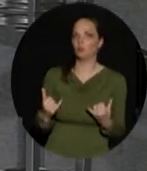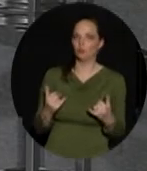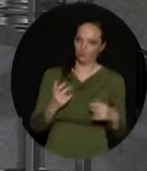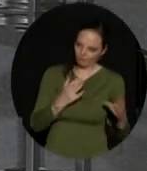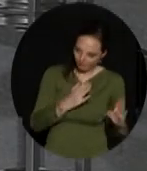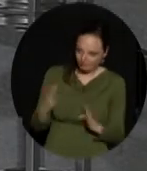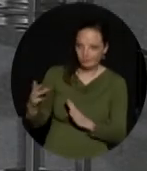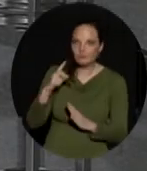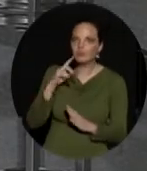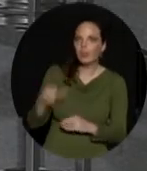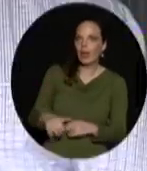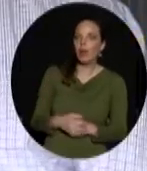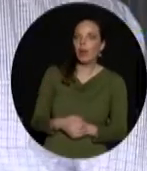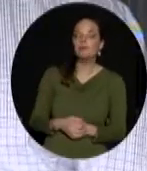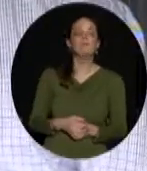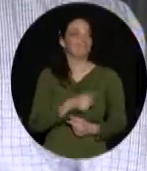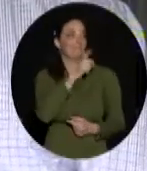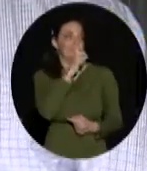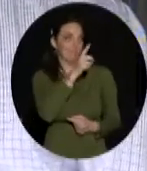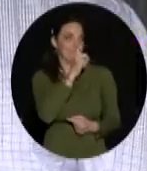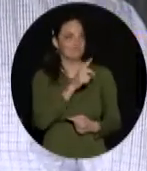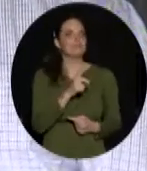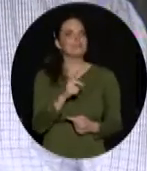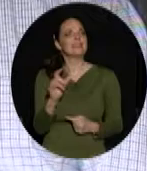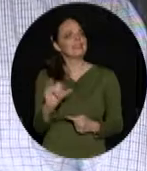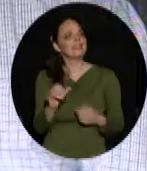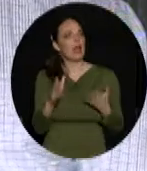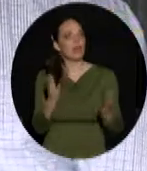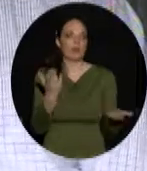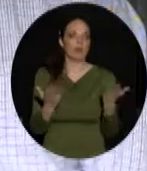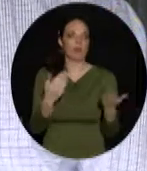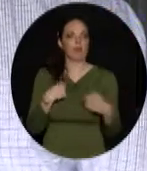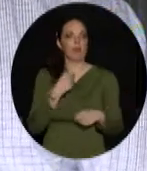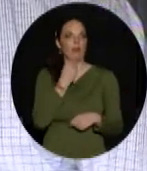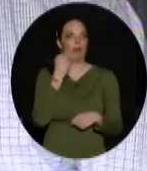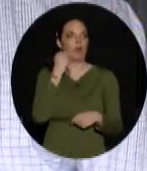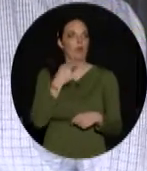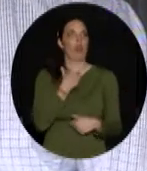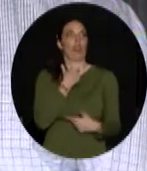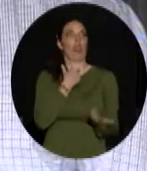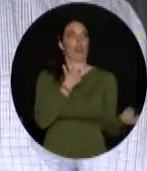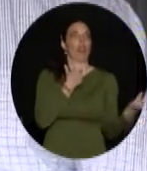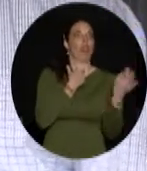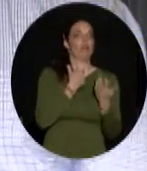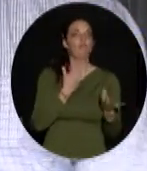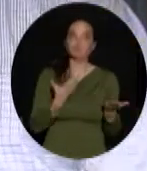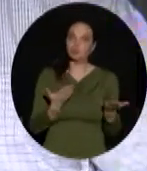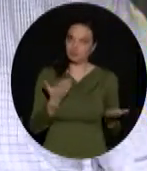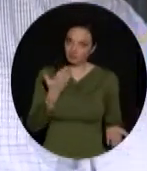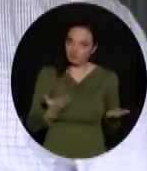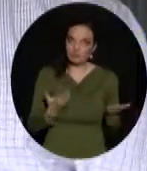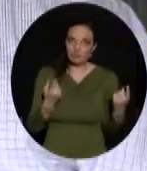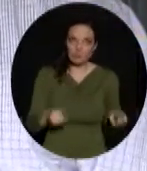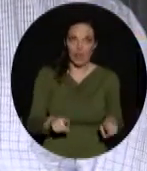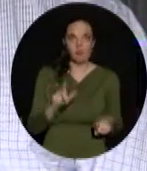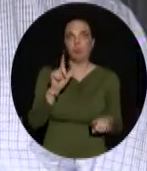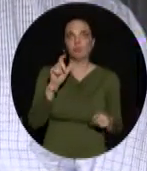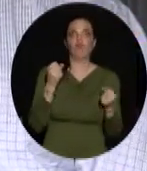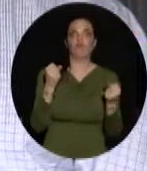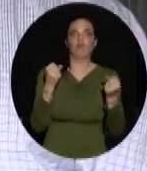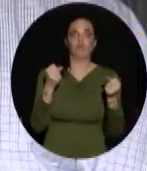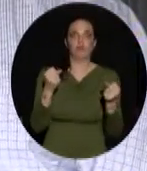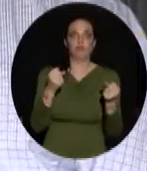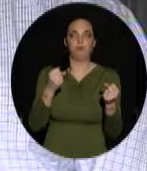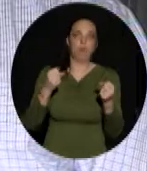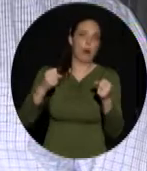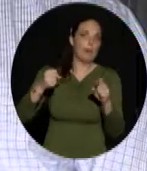prepped? Sure. So in the same manner that you may be stuck in your home during a winter storm, you may end up on the road somewhere when a winter